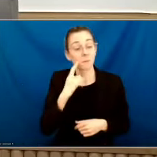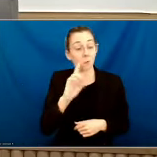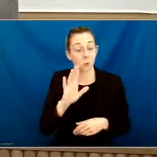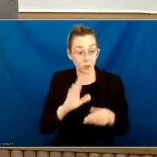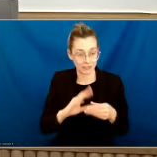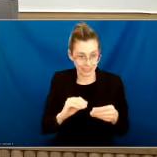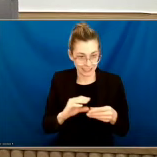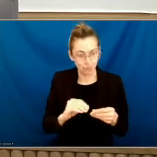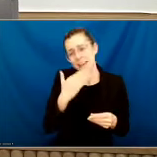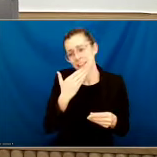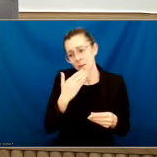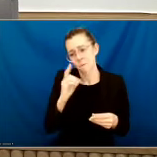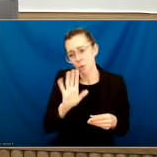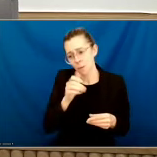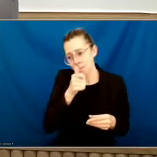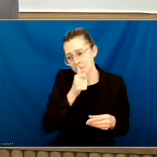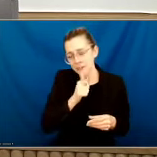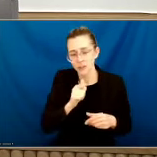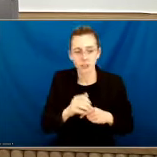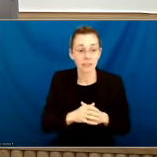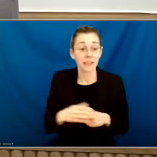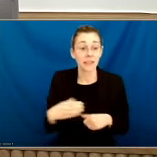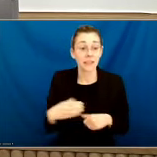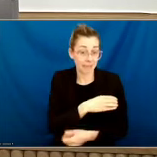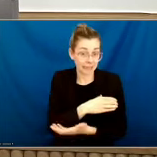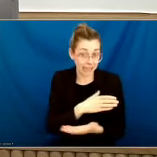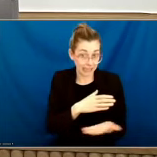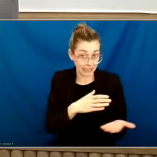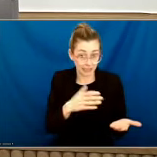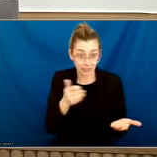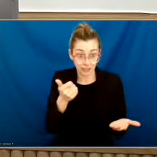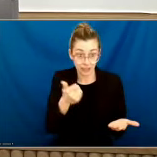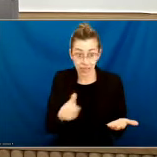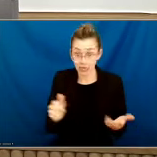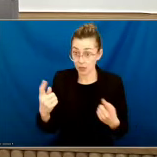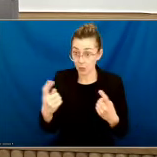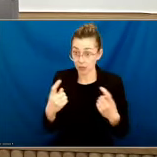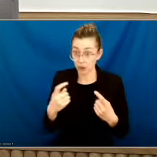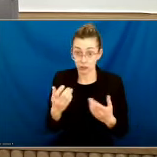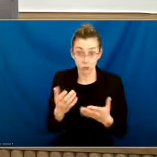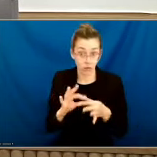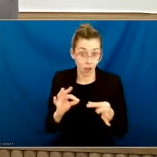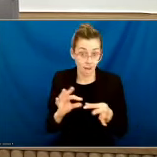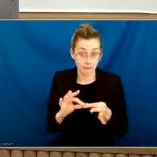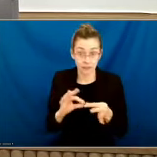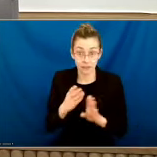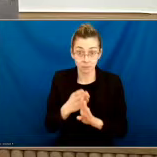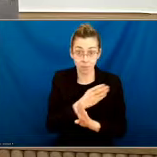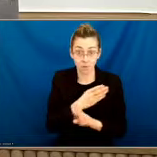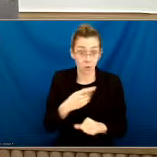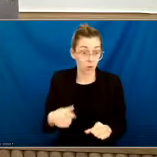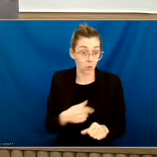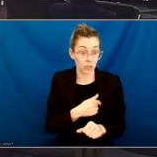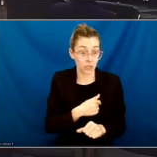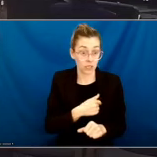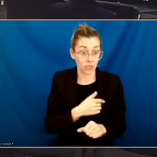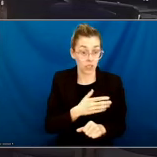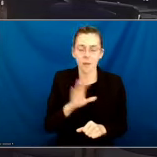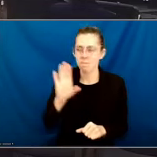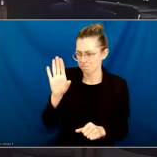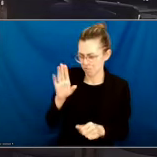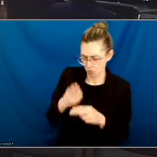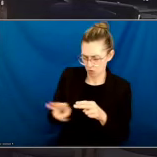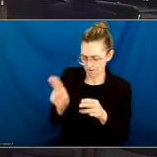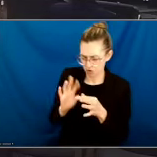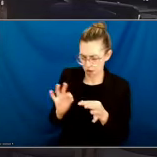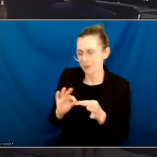patience. Committee, are there any questions or comments before we? I just want to say a brief comment. Thank you, Chair